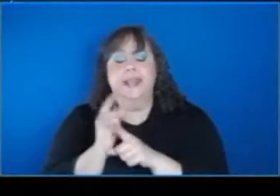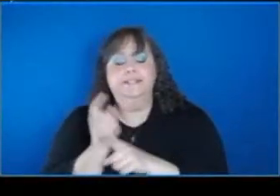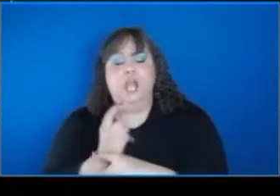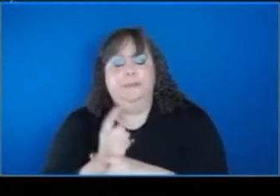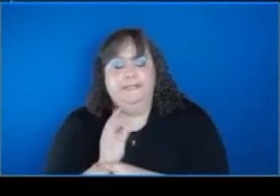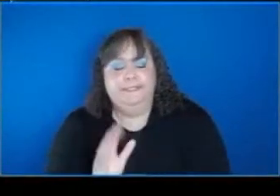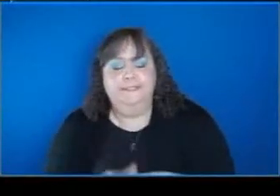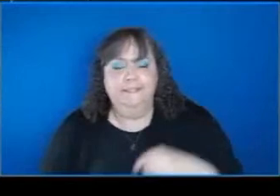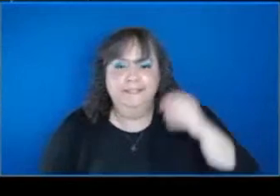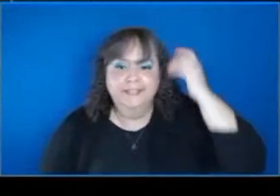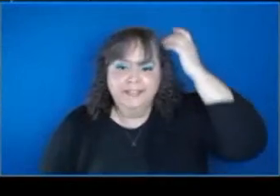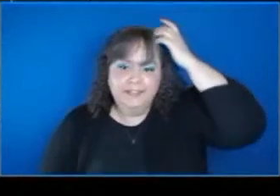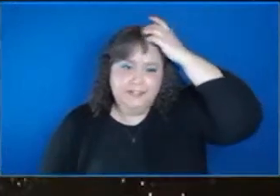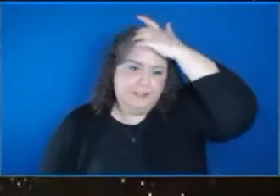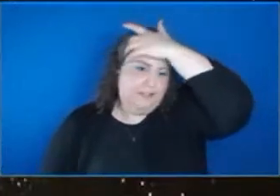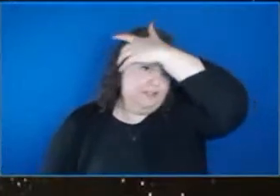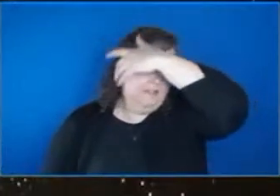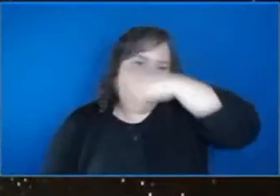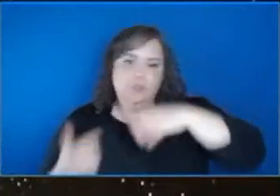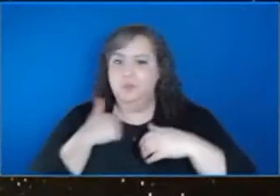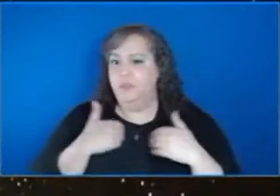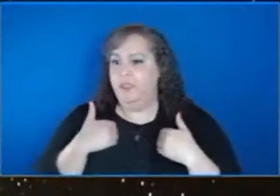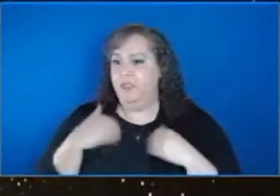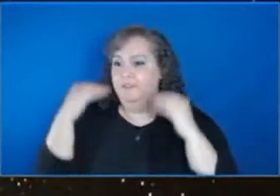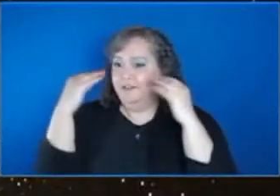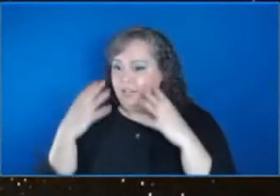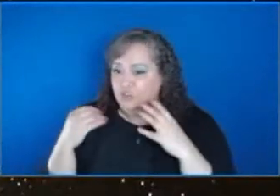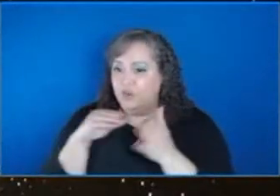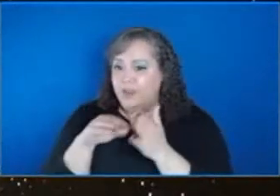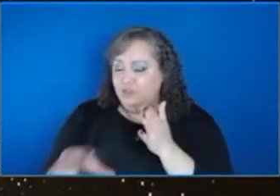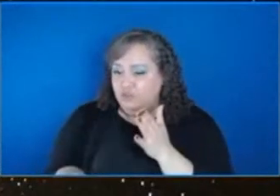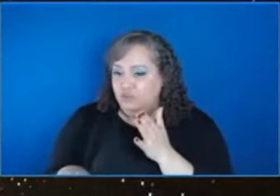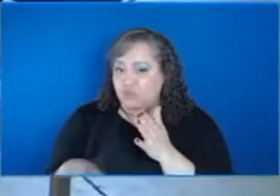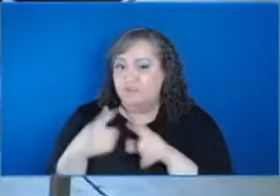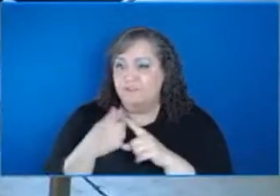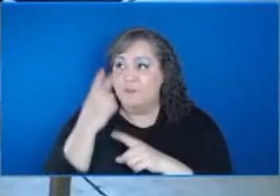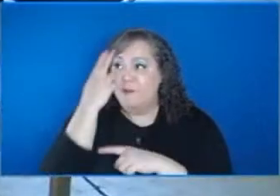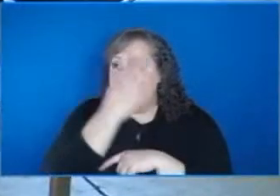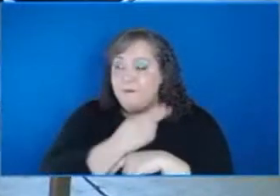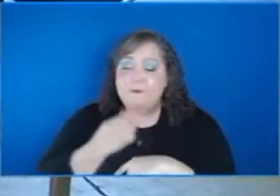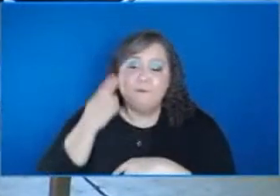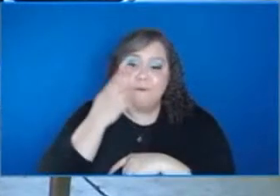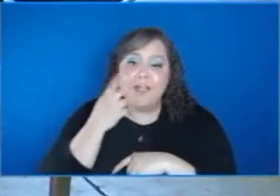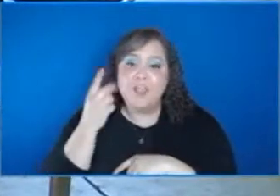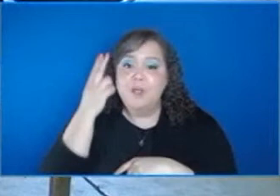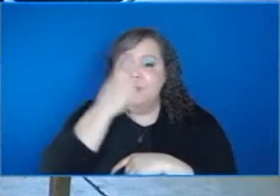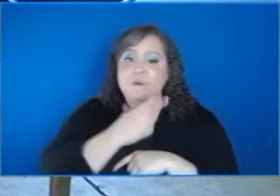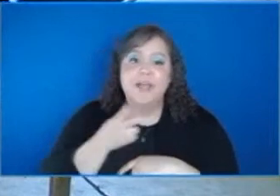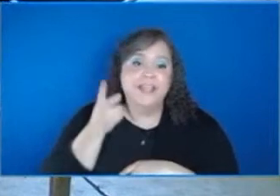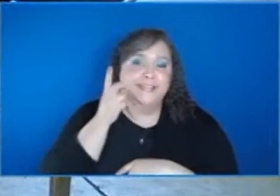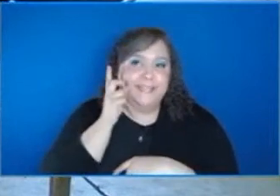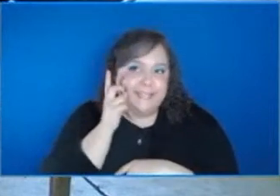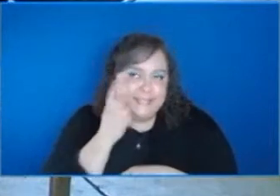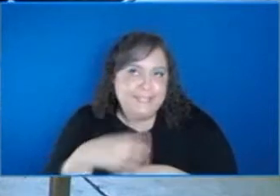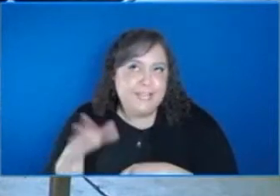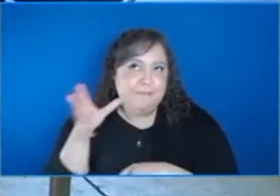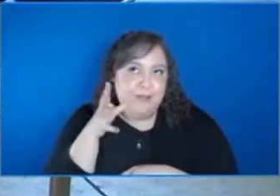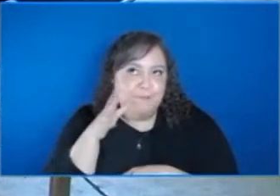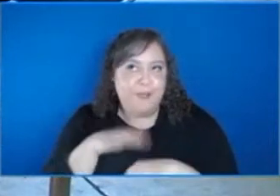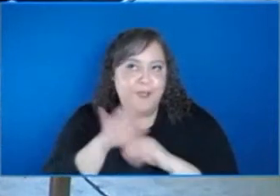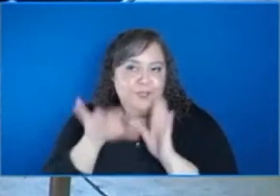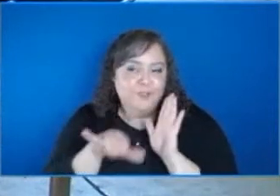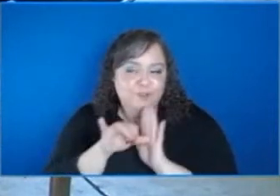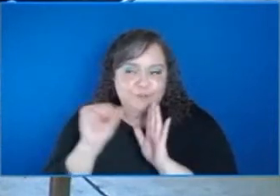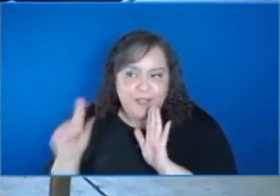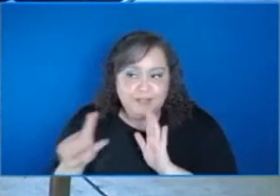we have teacher and her students all the way from Hawaii. Hawaiian Disney Mama on YouTube asks, aloha, my